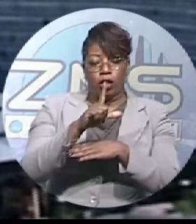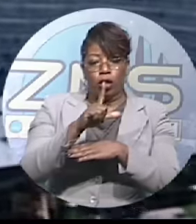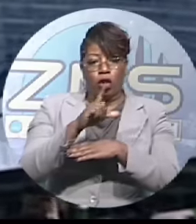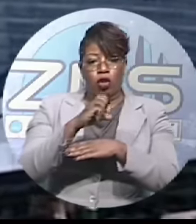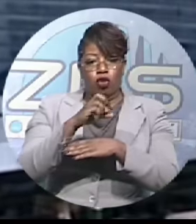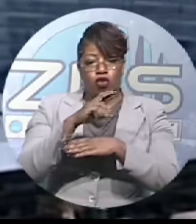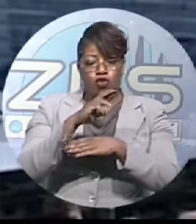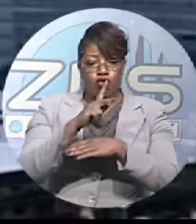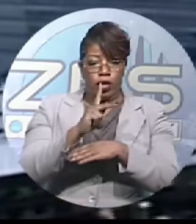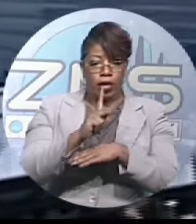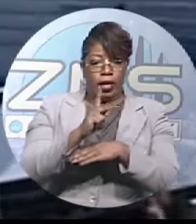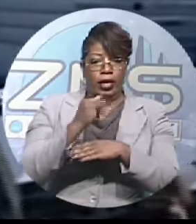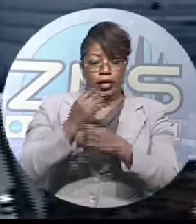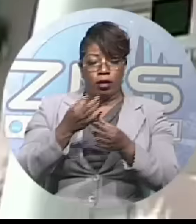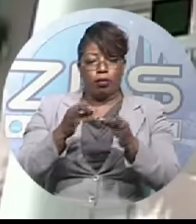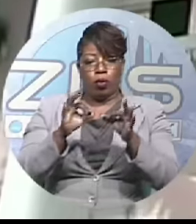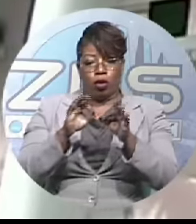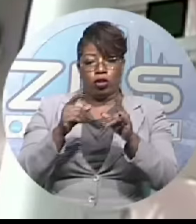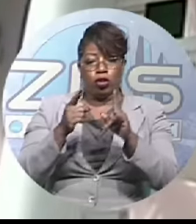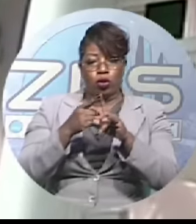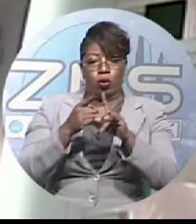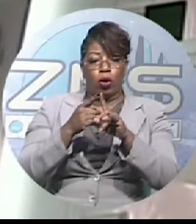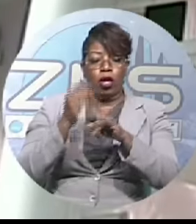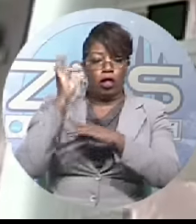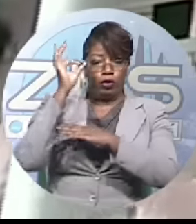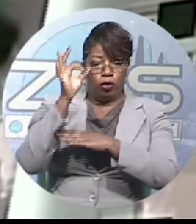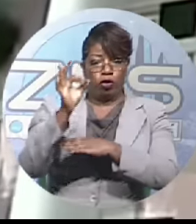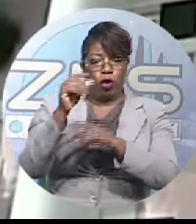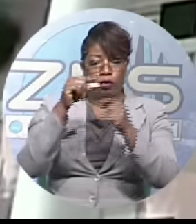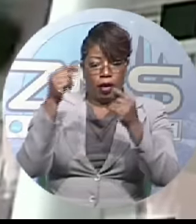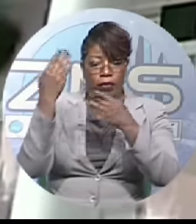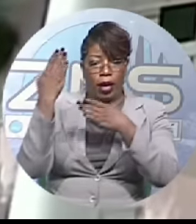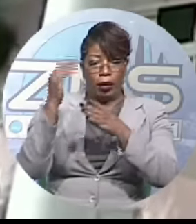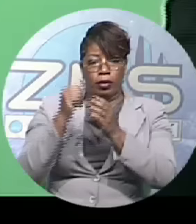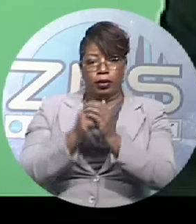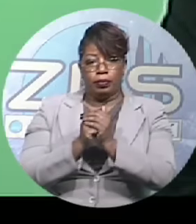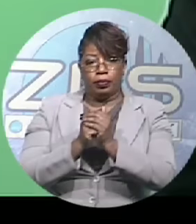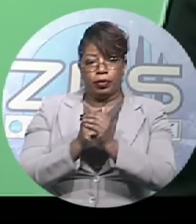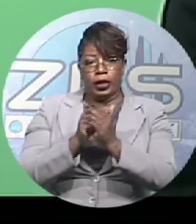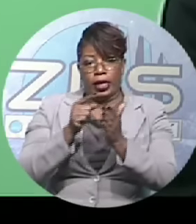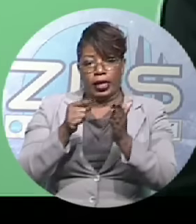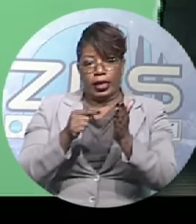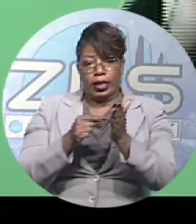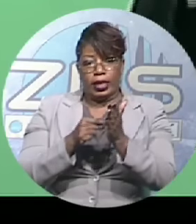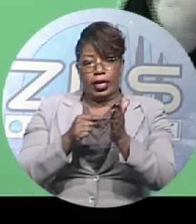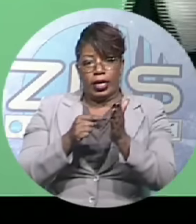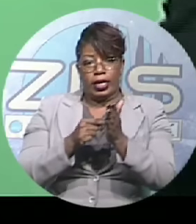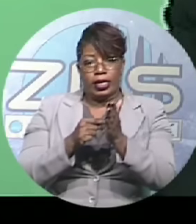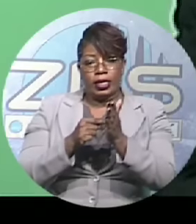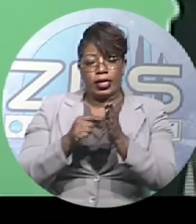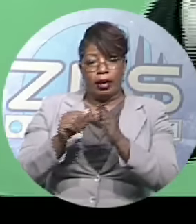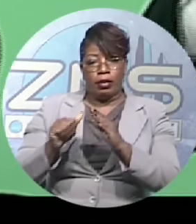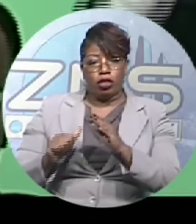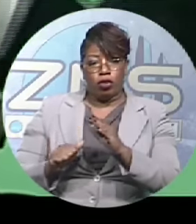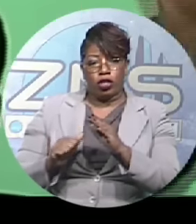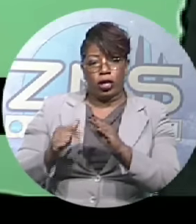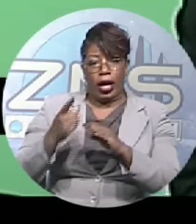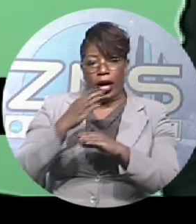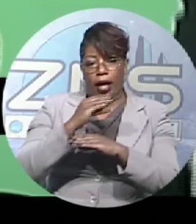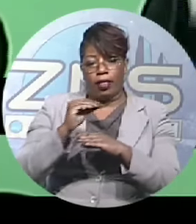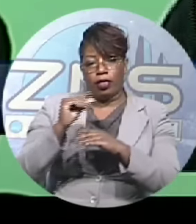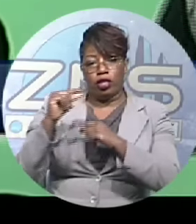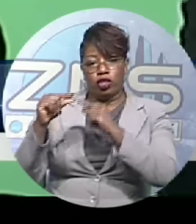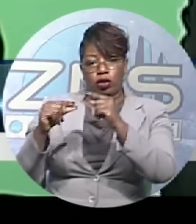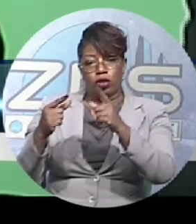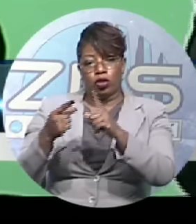necessary and crucial for Grand Bahama's future. This administration will be on the right side of history, and the people and